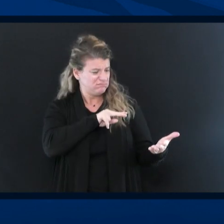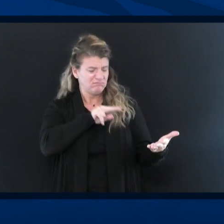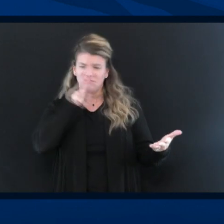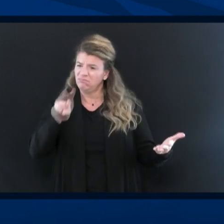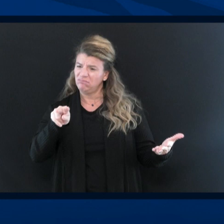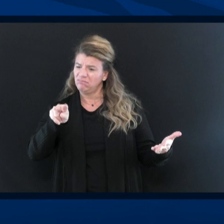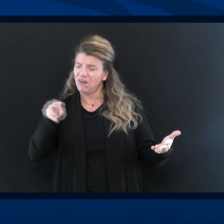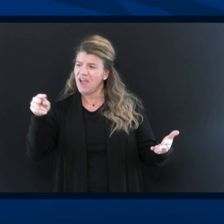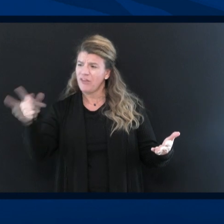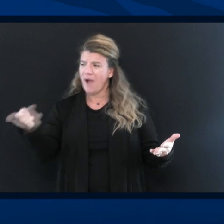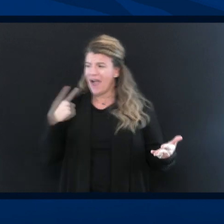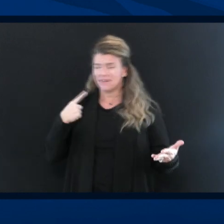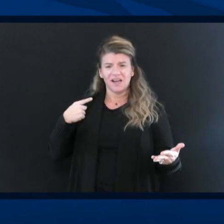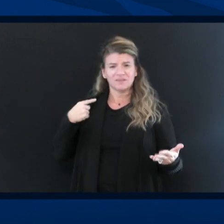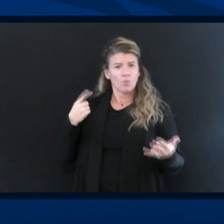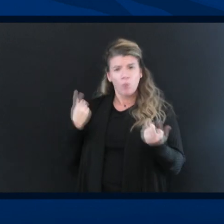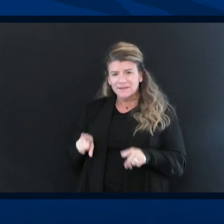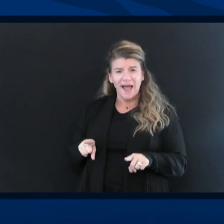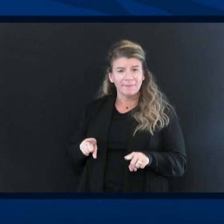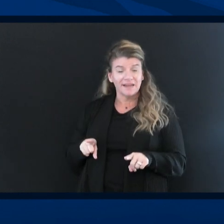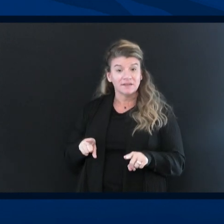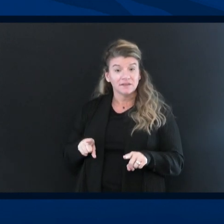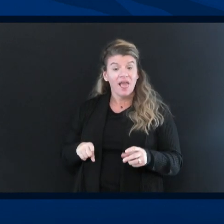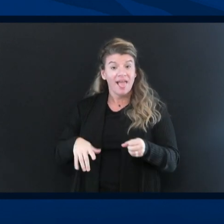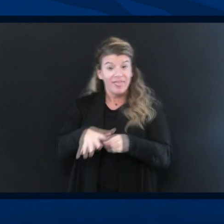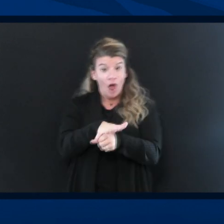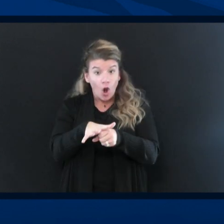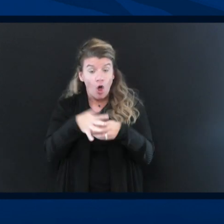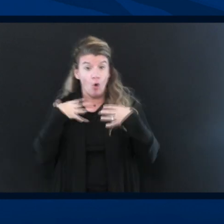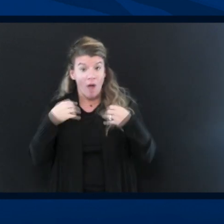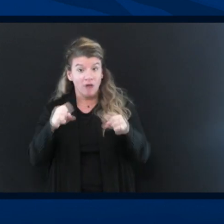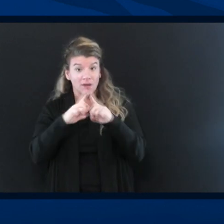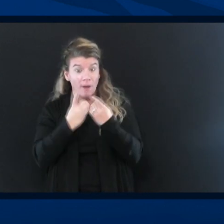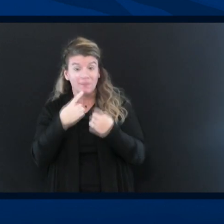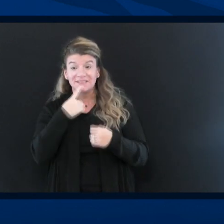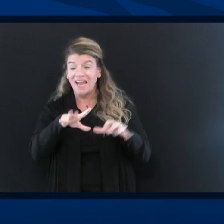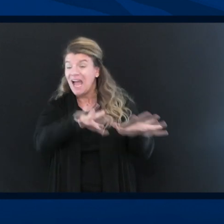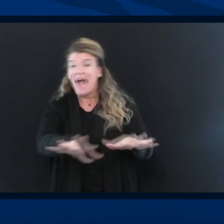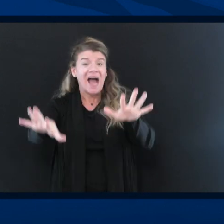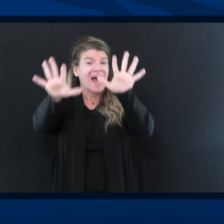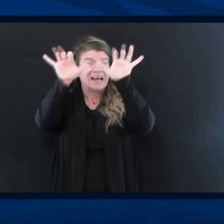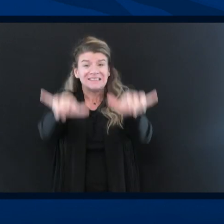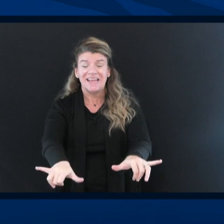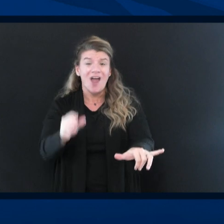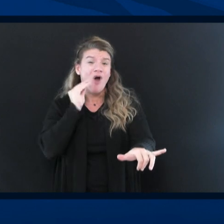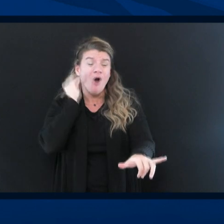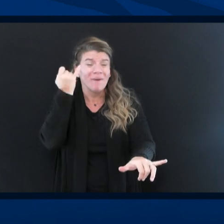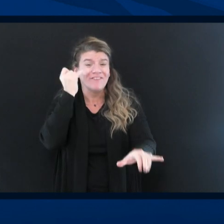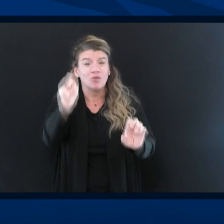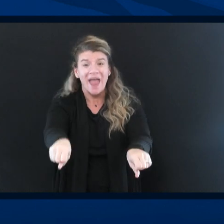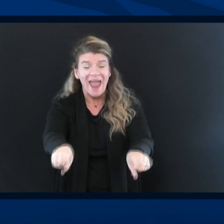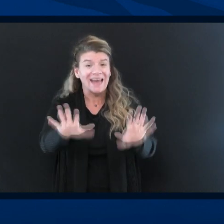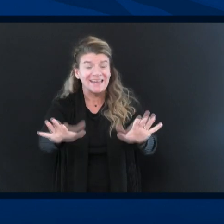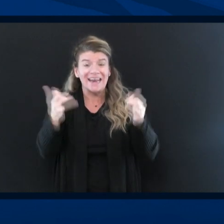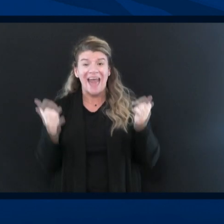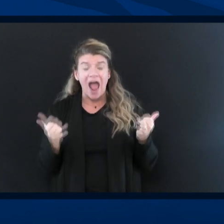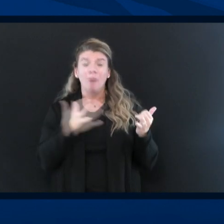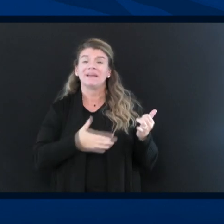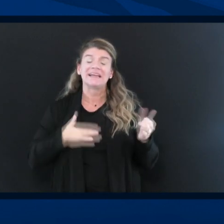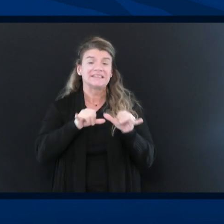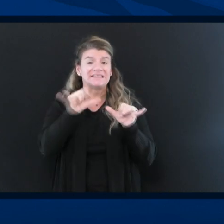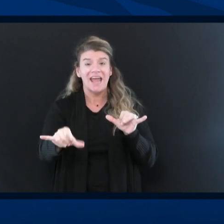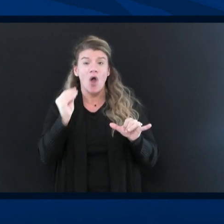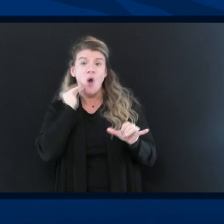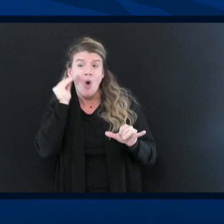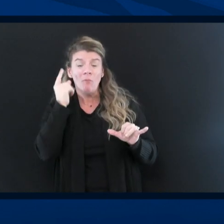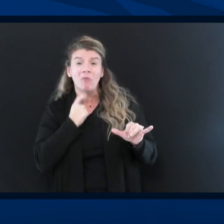going on here? The local health department is saying all hands on deck, stay inside if you can, bad, code red, and the state map